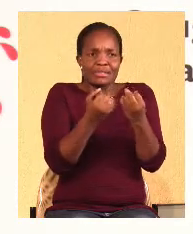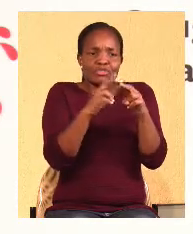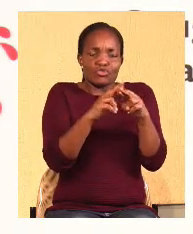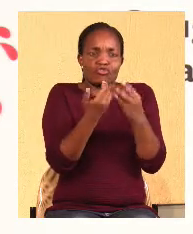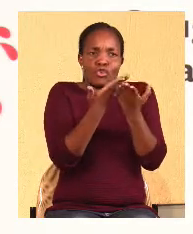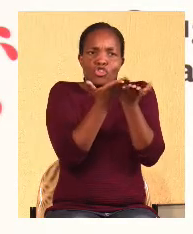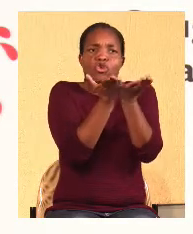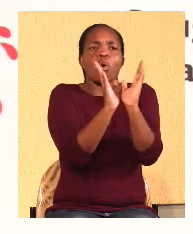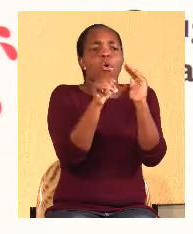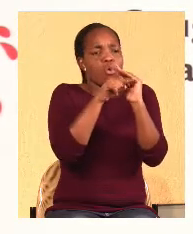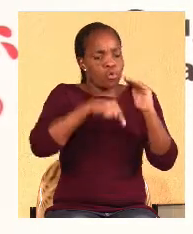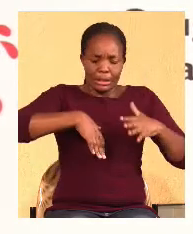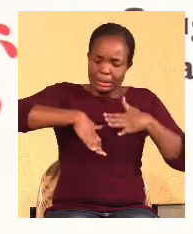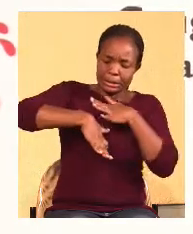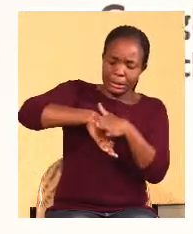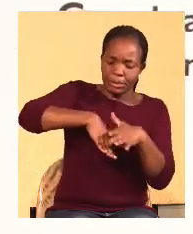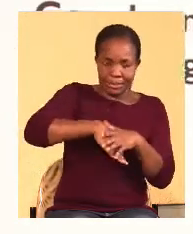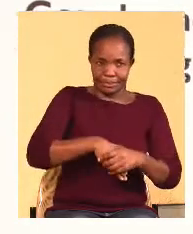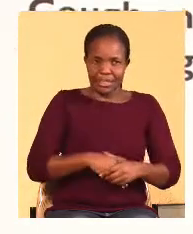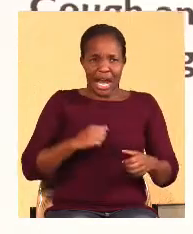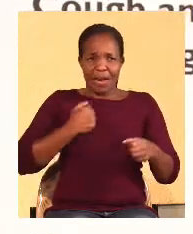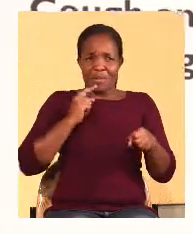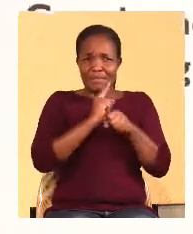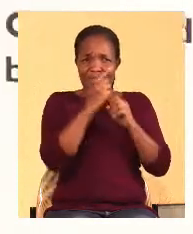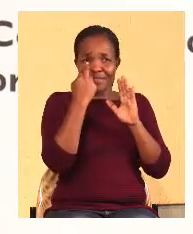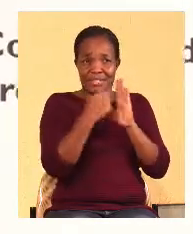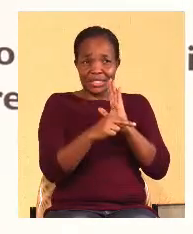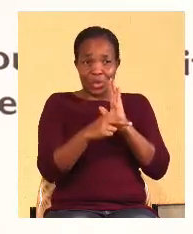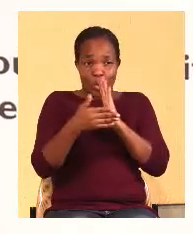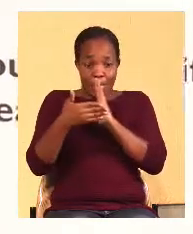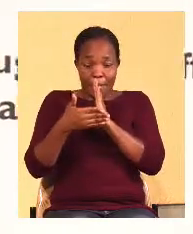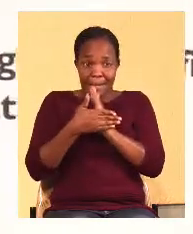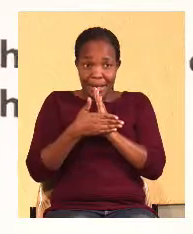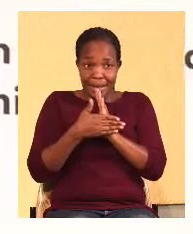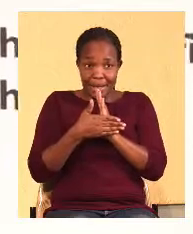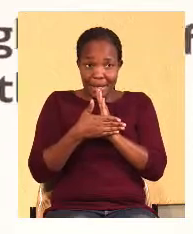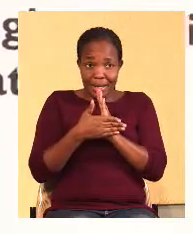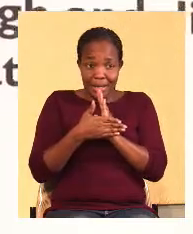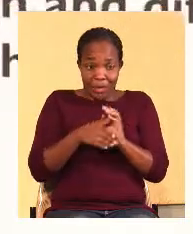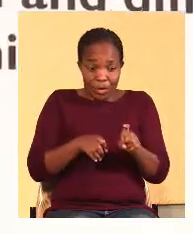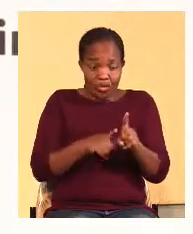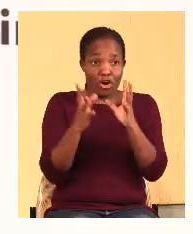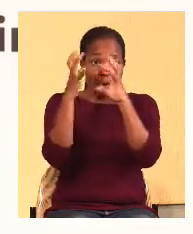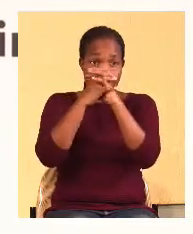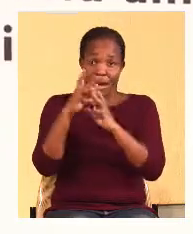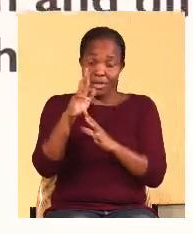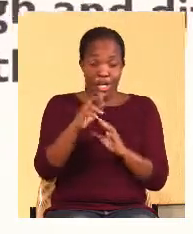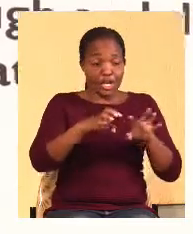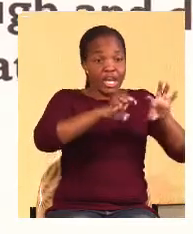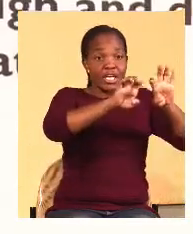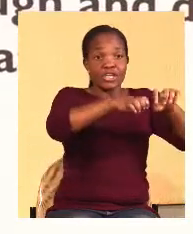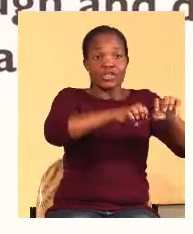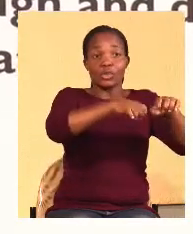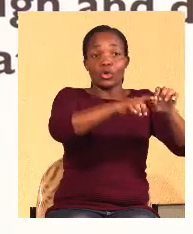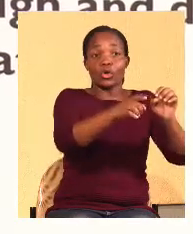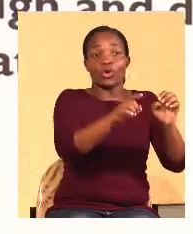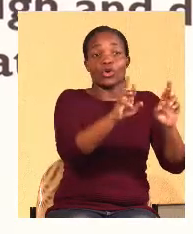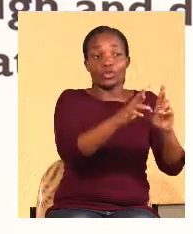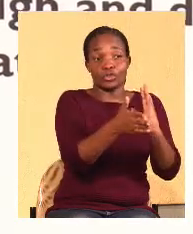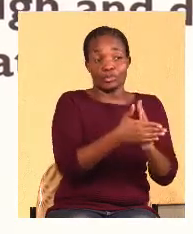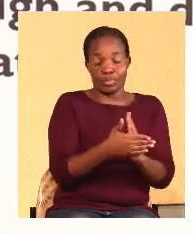inserted, remember in the first regulations we had an annexure that had only Comas and Erongo. Now we